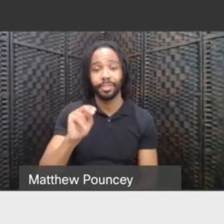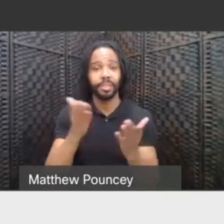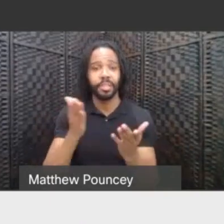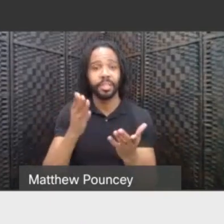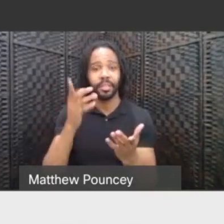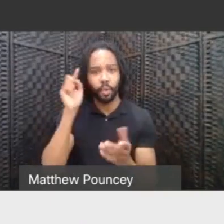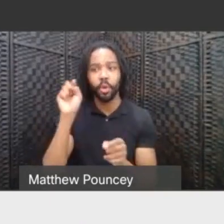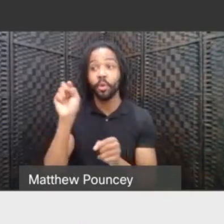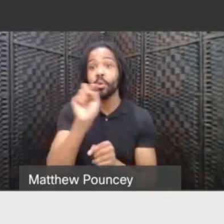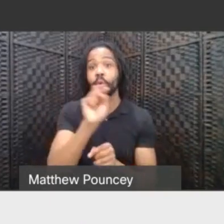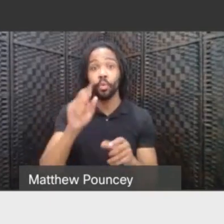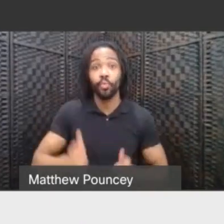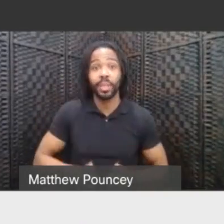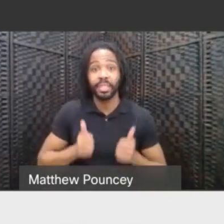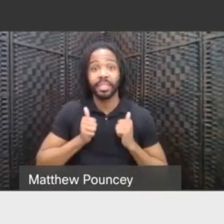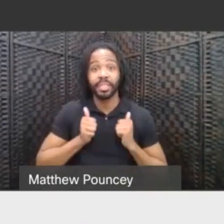for everyone.